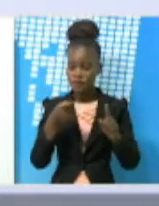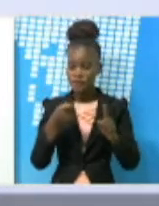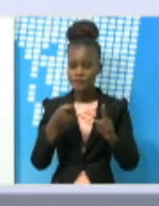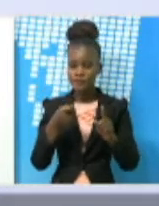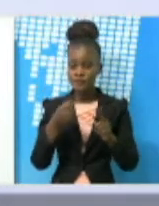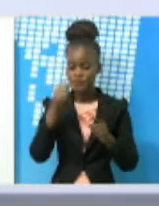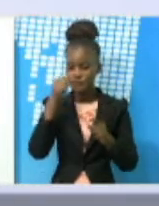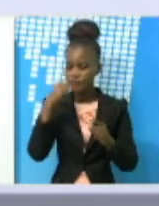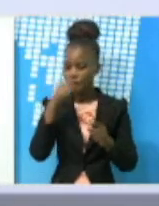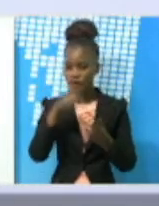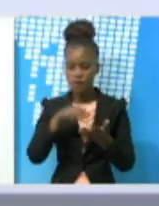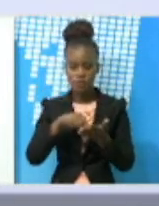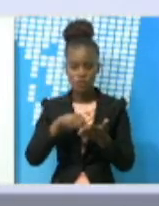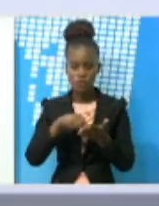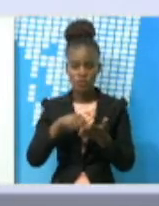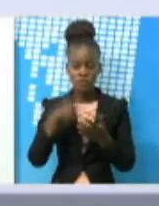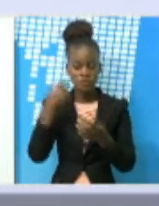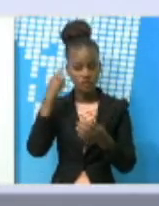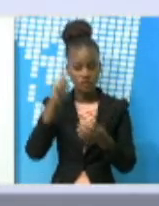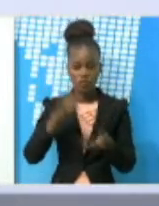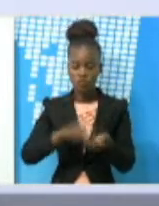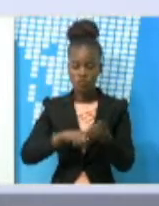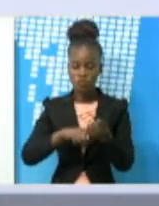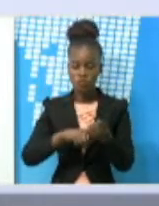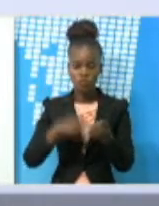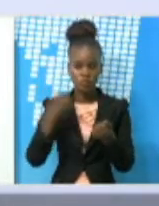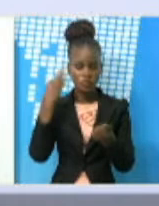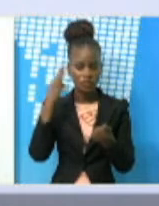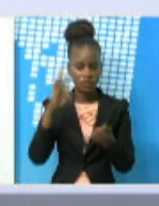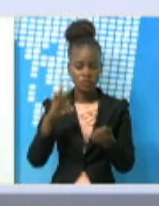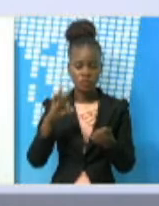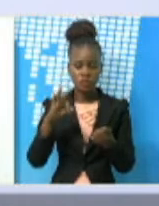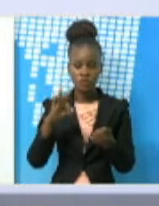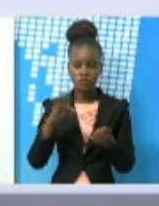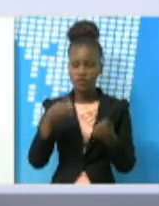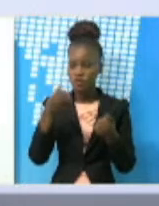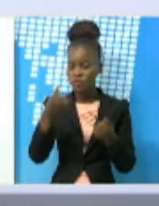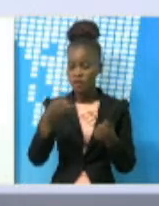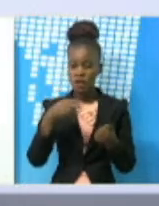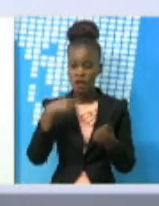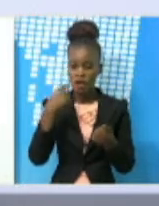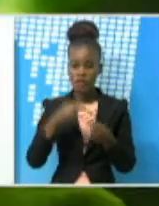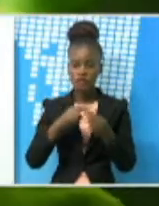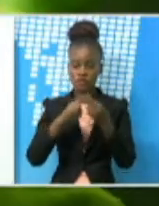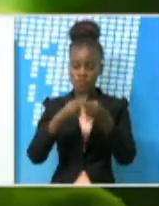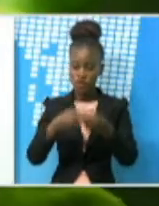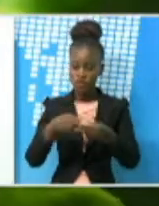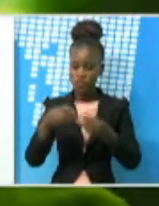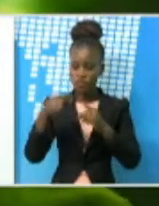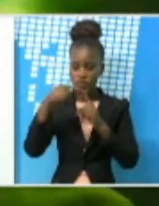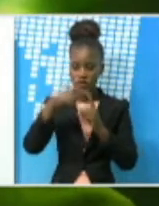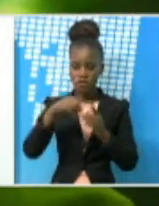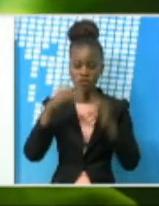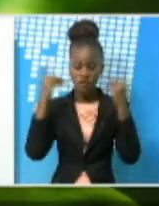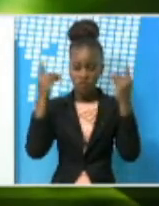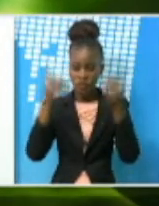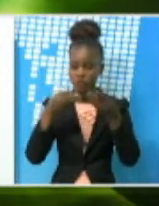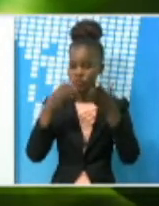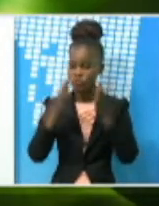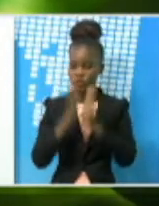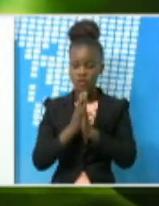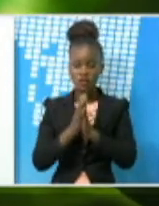private sector for the benefit of those who are borrowing from them. Dr. Arthur Bainomgisha,